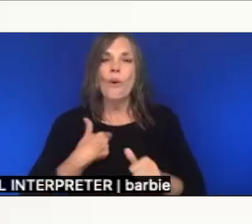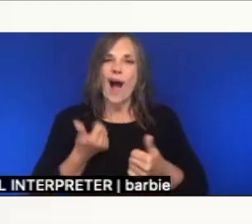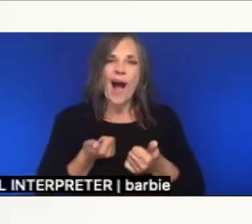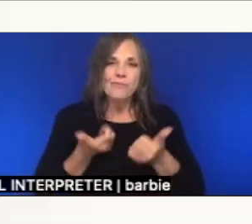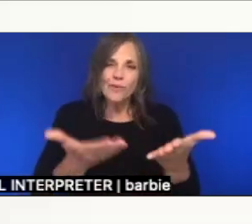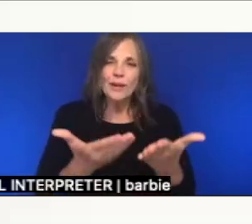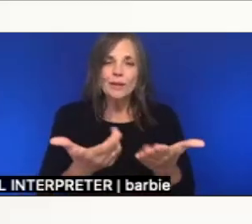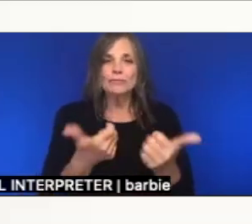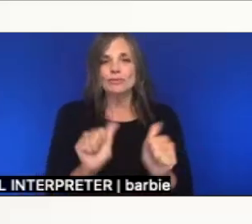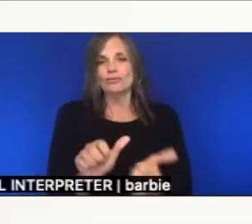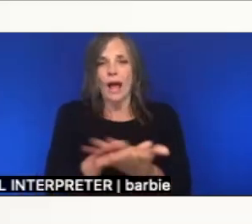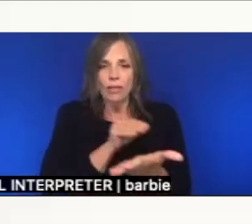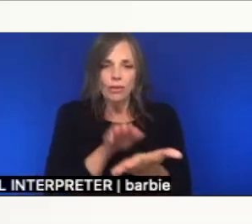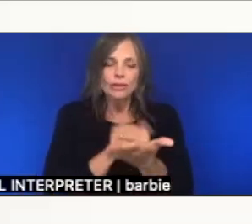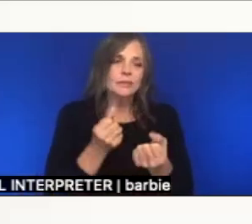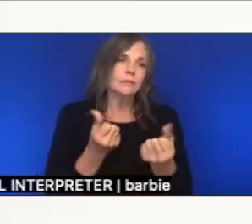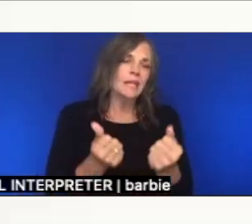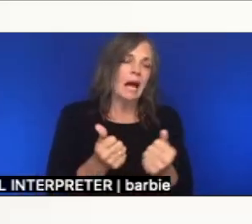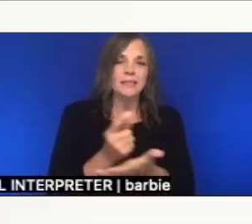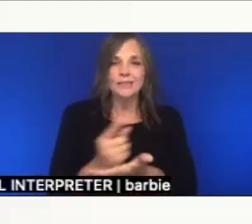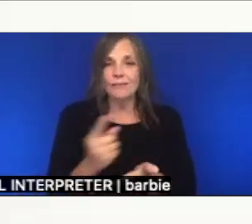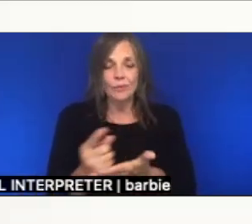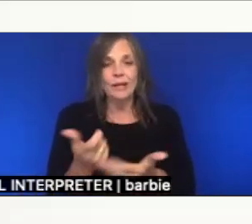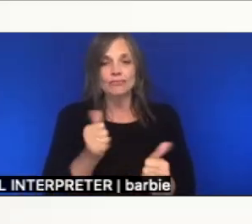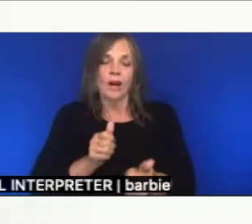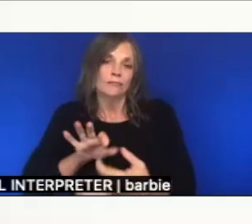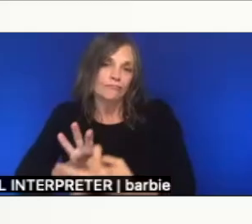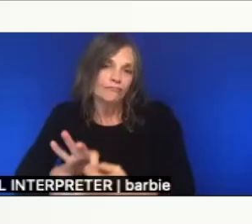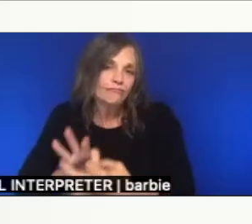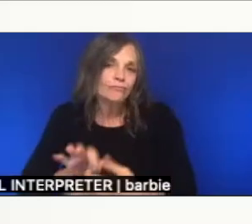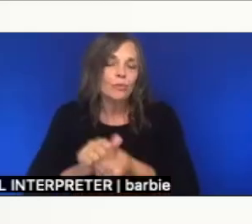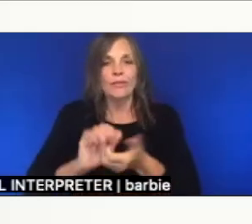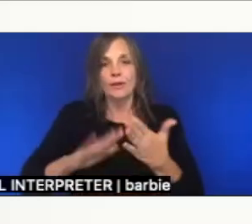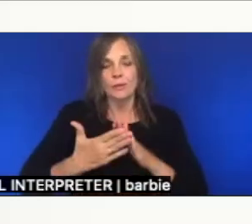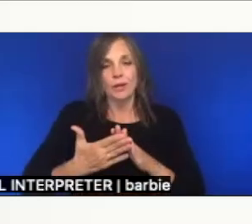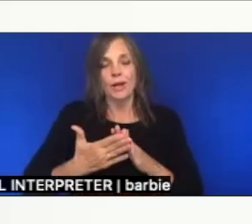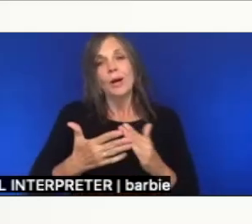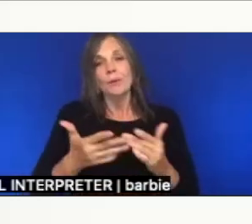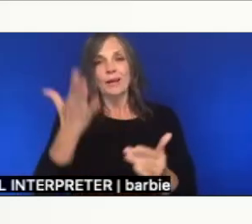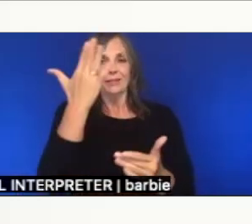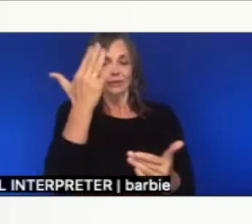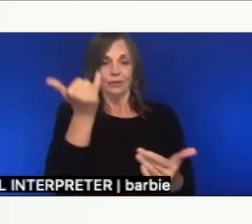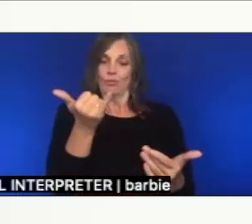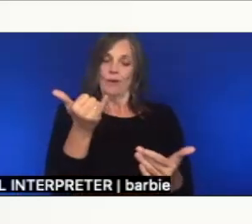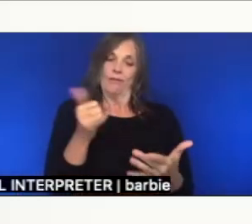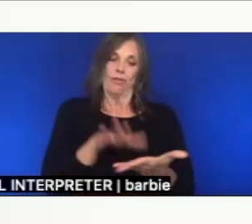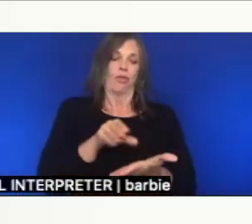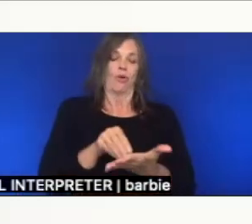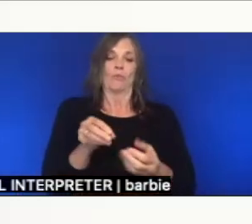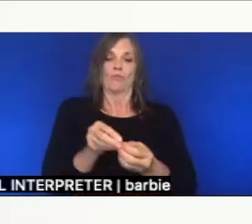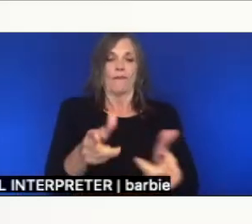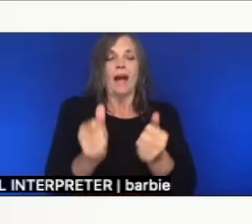and try to connect with the communities, because at the end of the day, the way that you will learn faster is also by utilizing